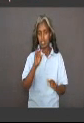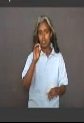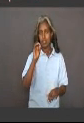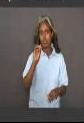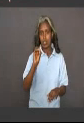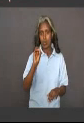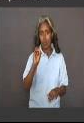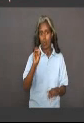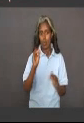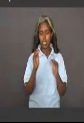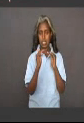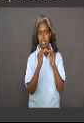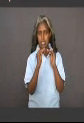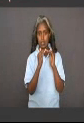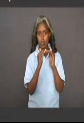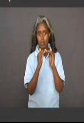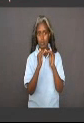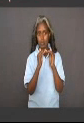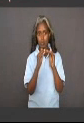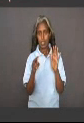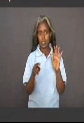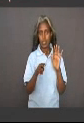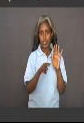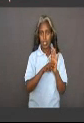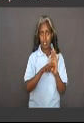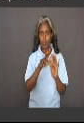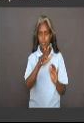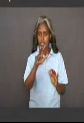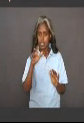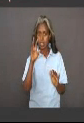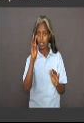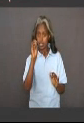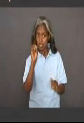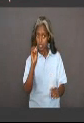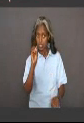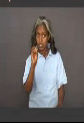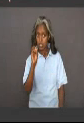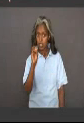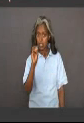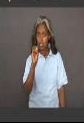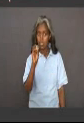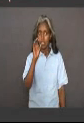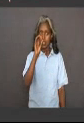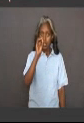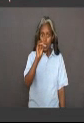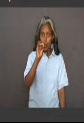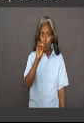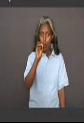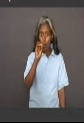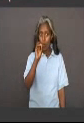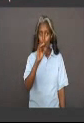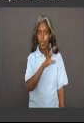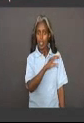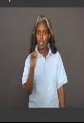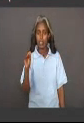0 is equal to negative 360, 0,